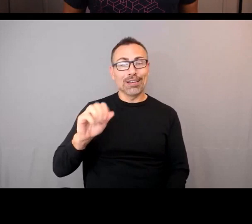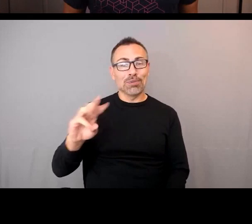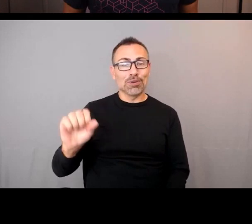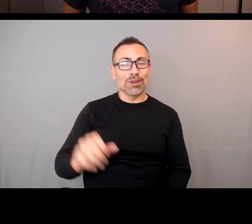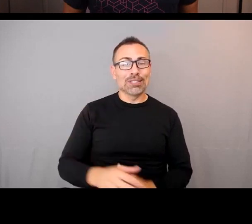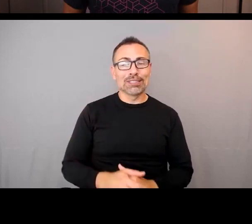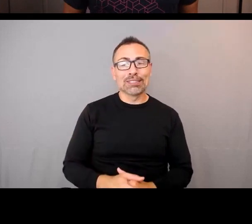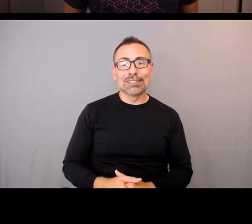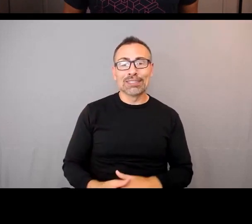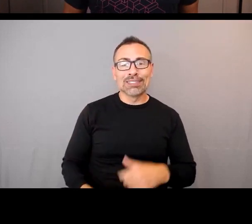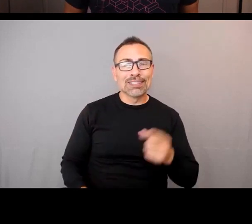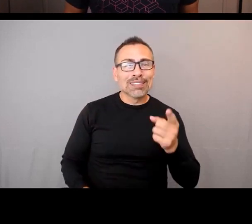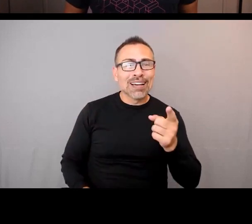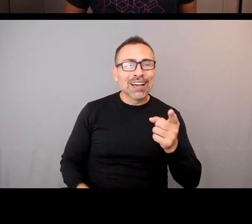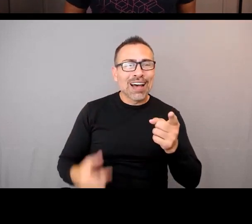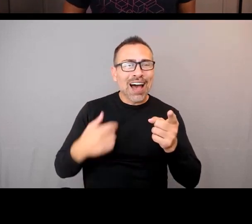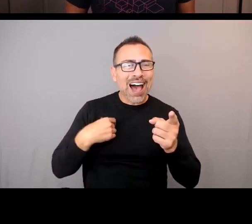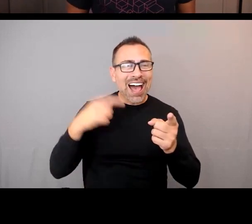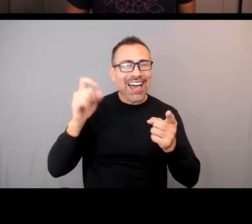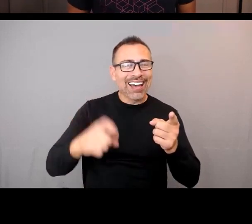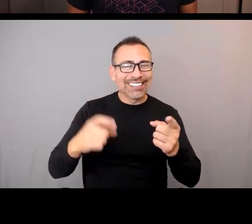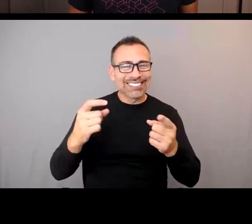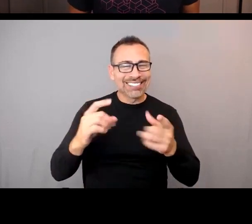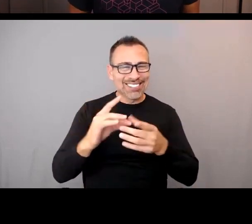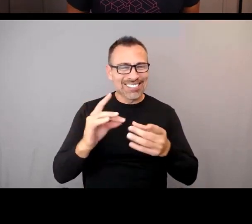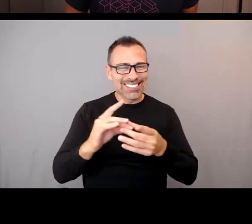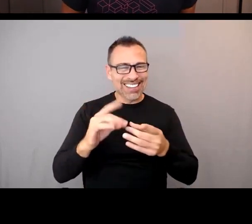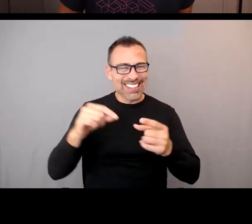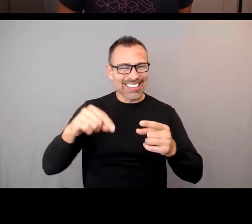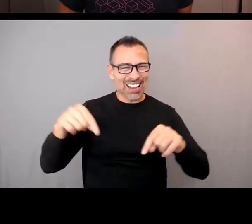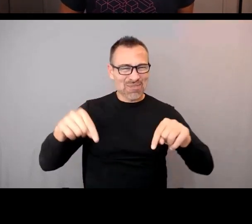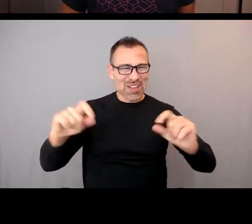It's just awesome. Yeah, woo .NET.